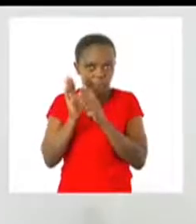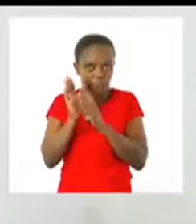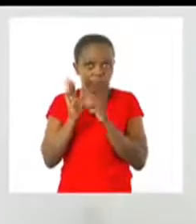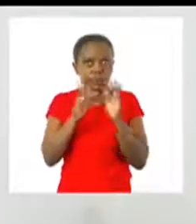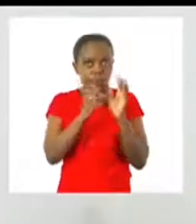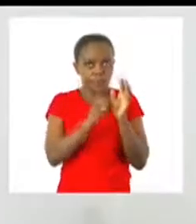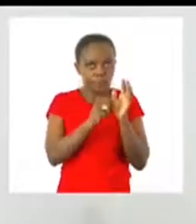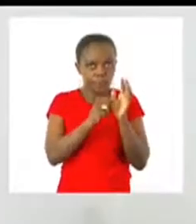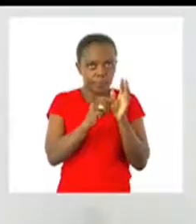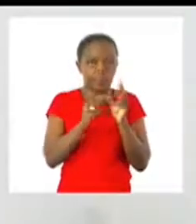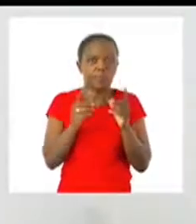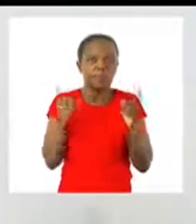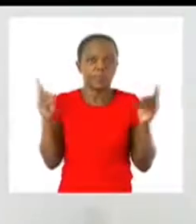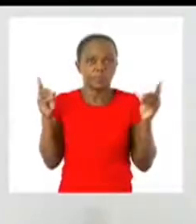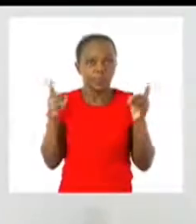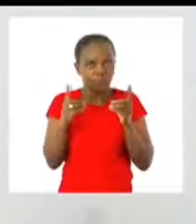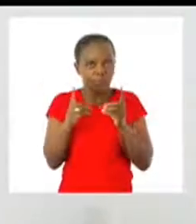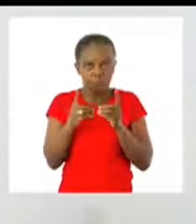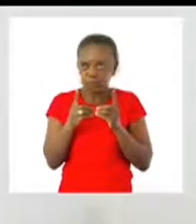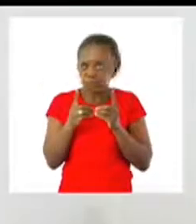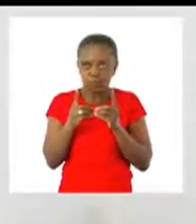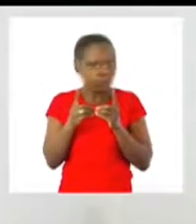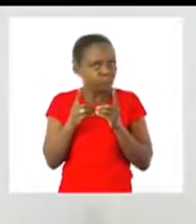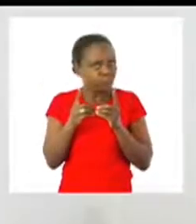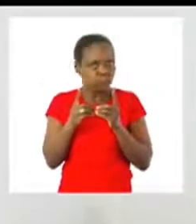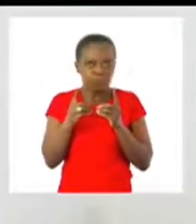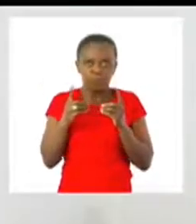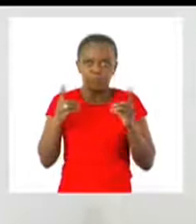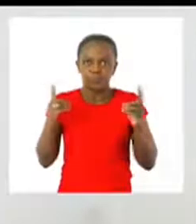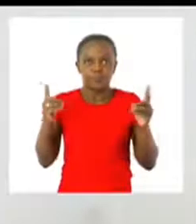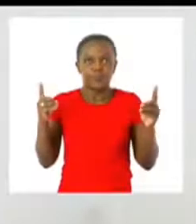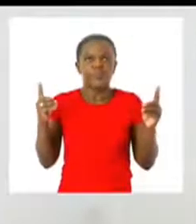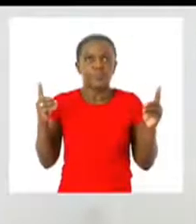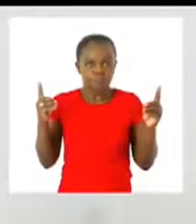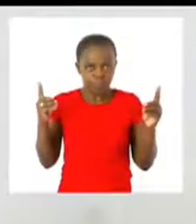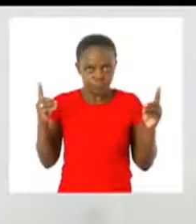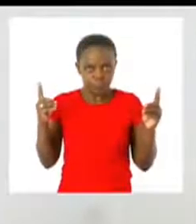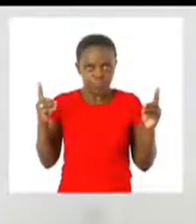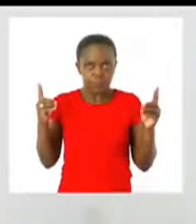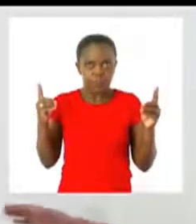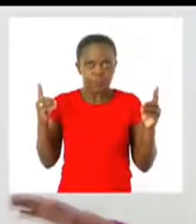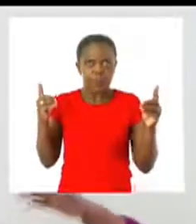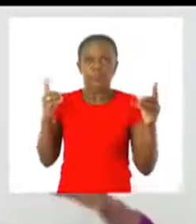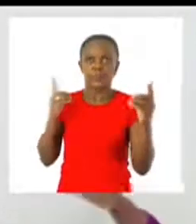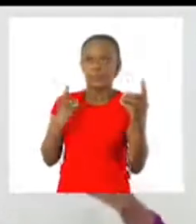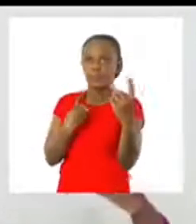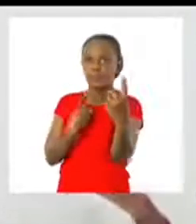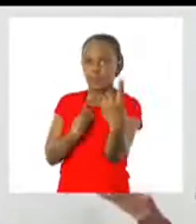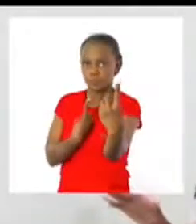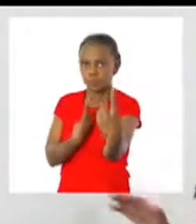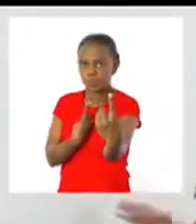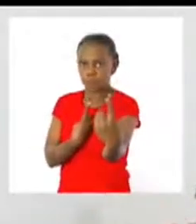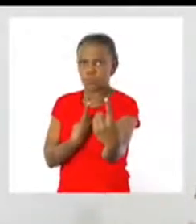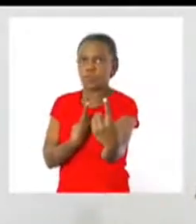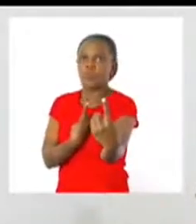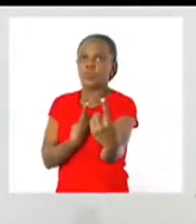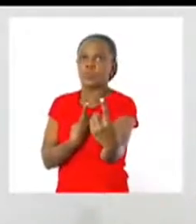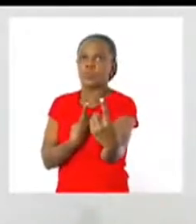Social distancing, always a meter apart. Don't touch each other. Right